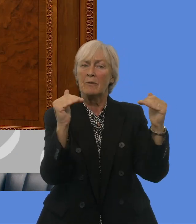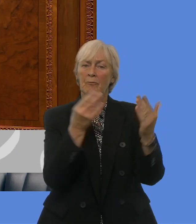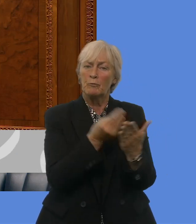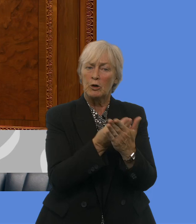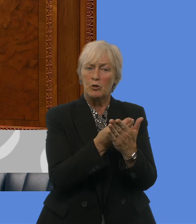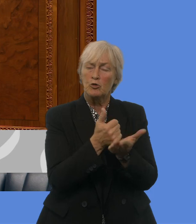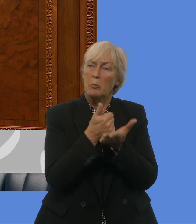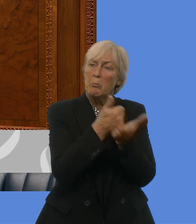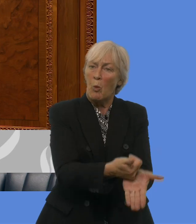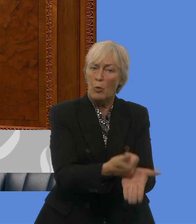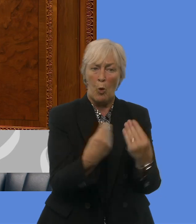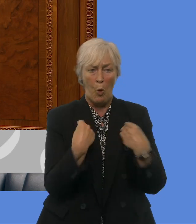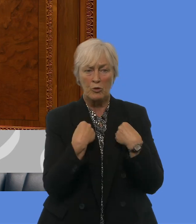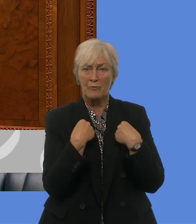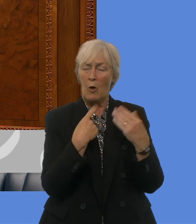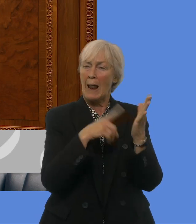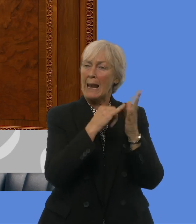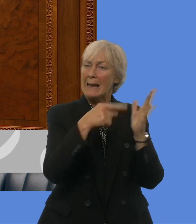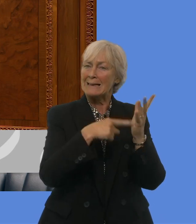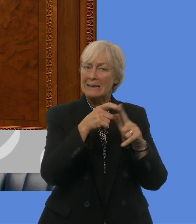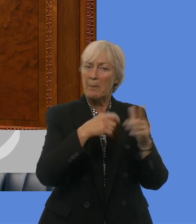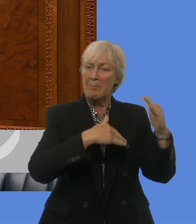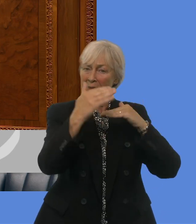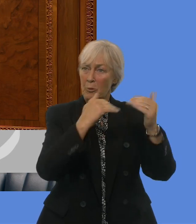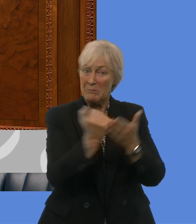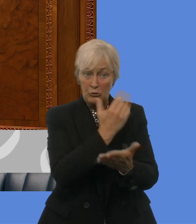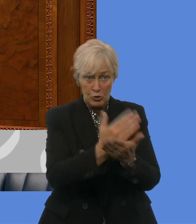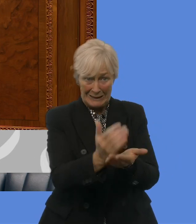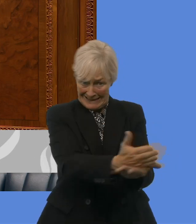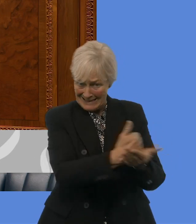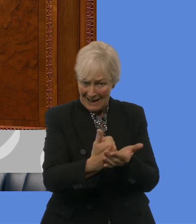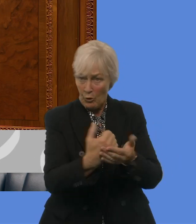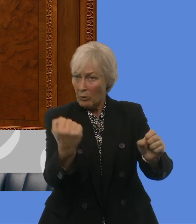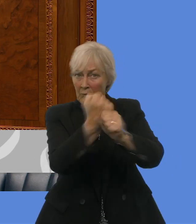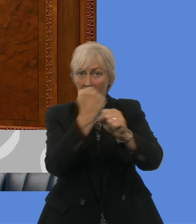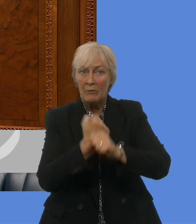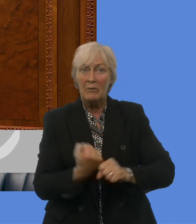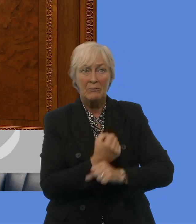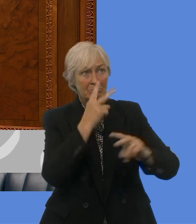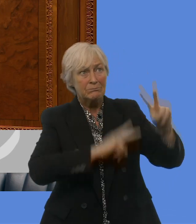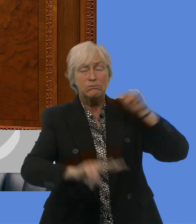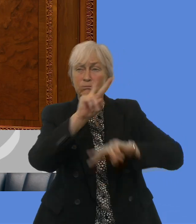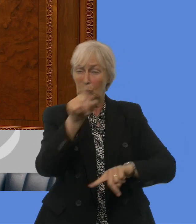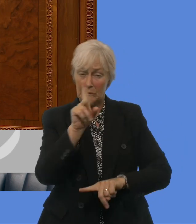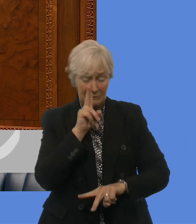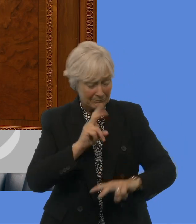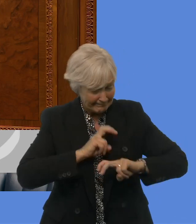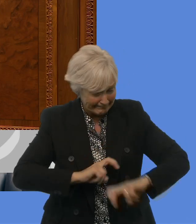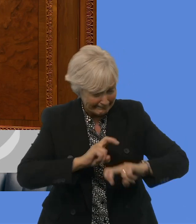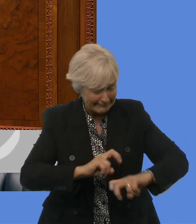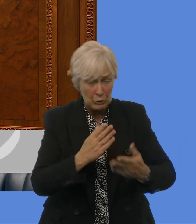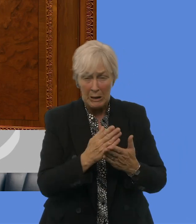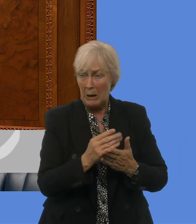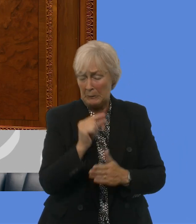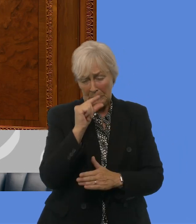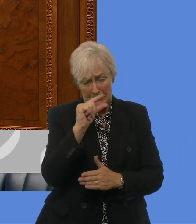owners of listed buildings to help restore or make safe those buildings. And in fact, if you delve further into it, Minister, you'll find that there's a very minimal